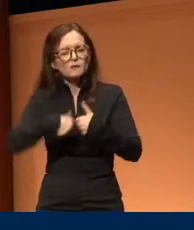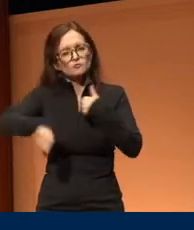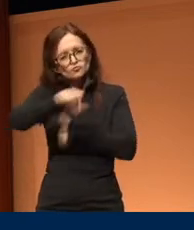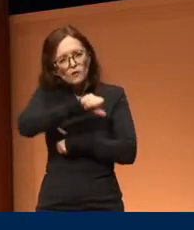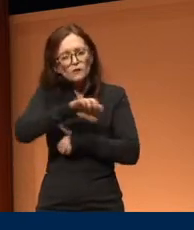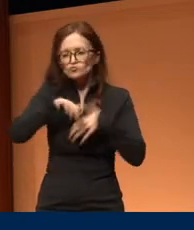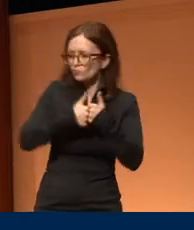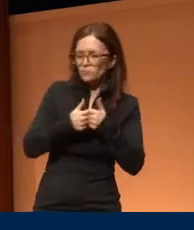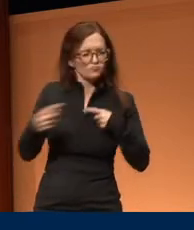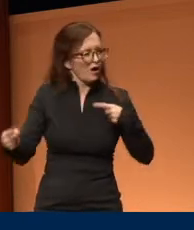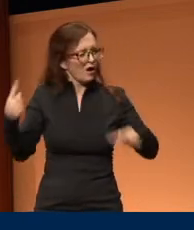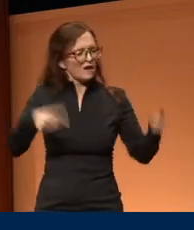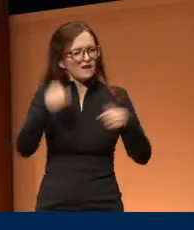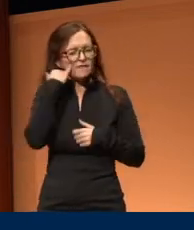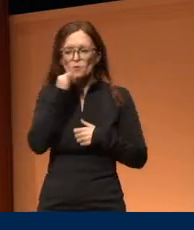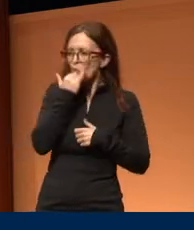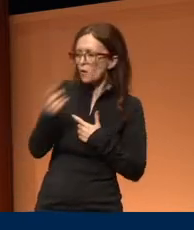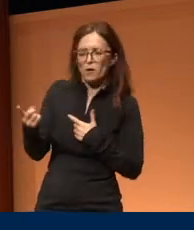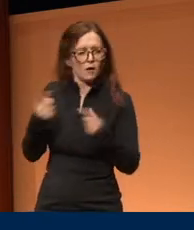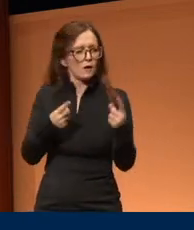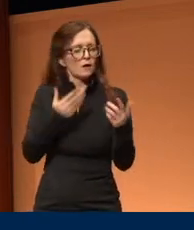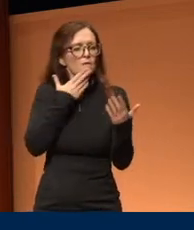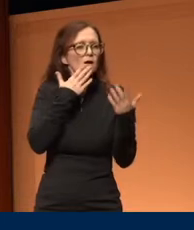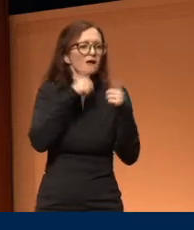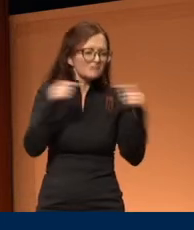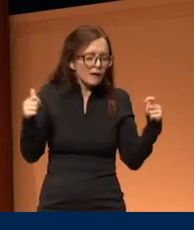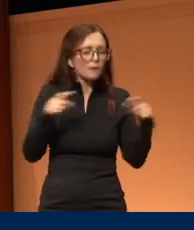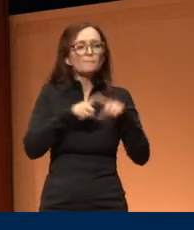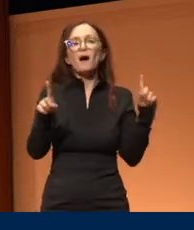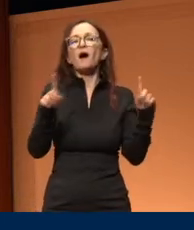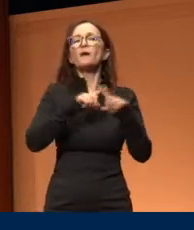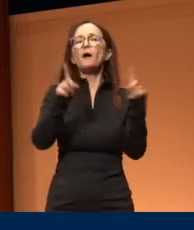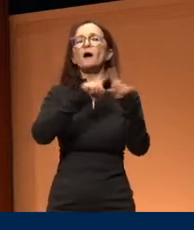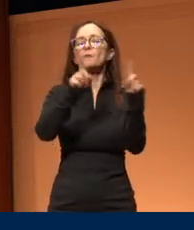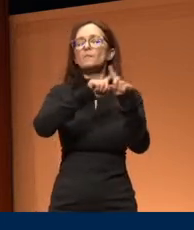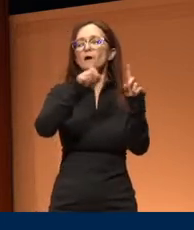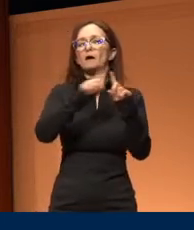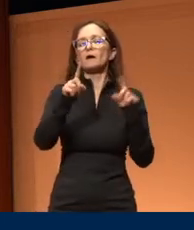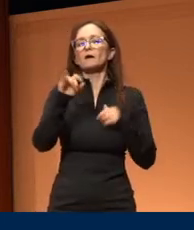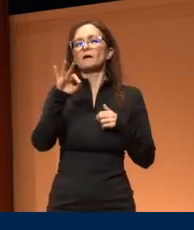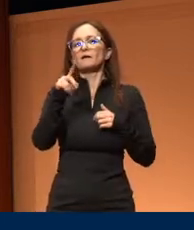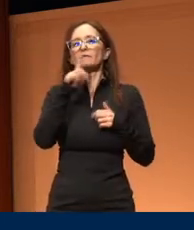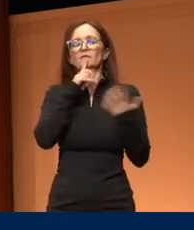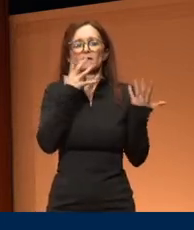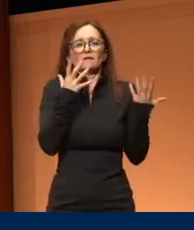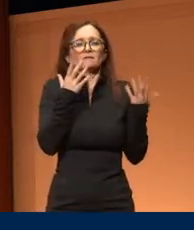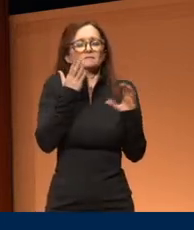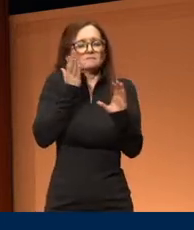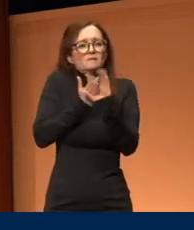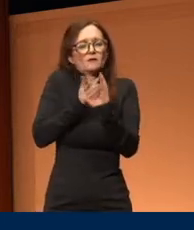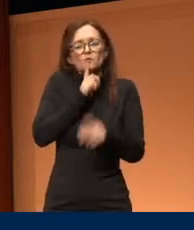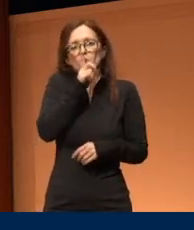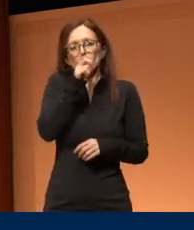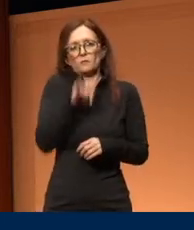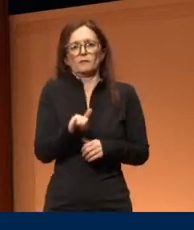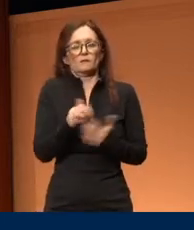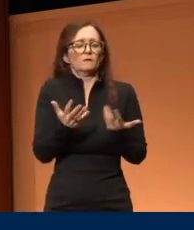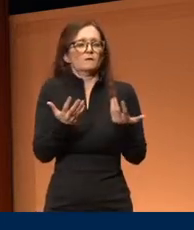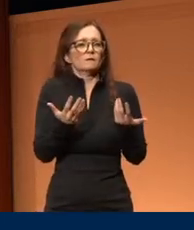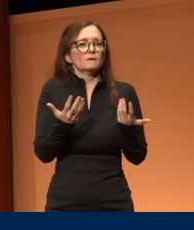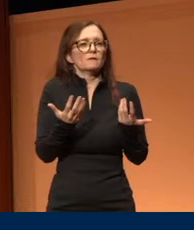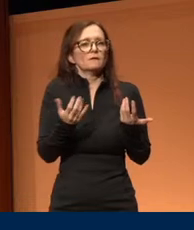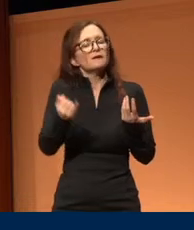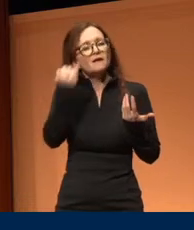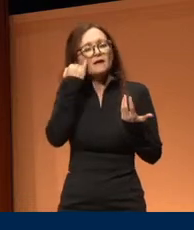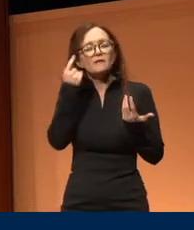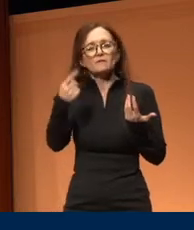your friends when you think that they're wrong, et cetera, et cetera. But as a psychological reality, it seems like if